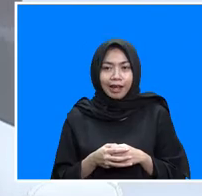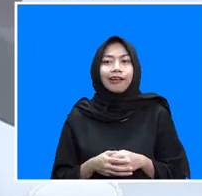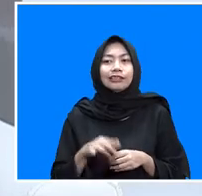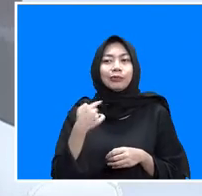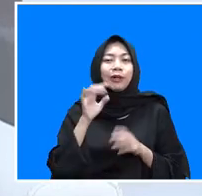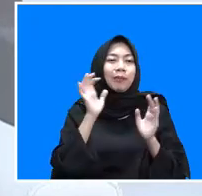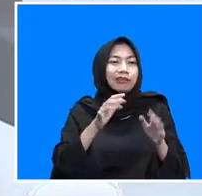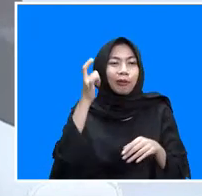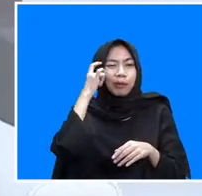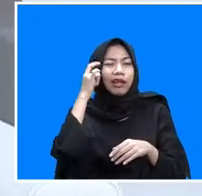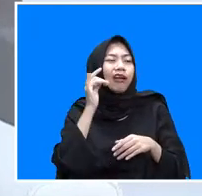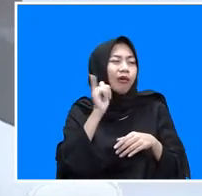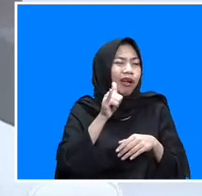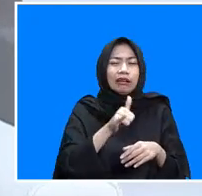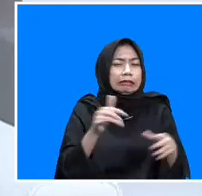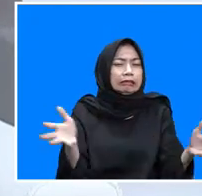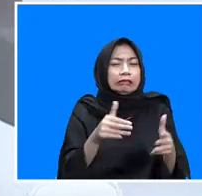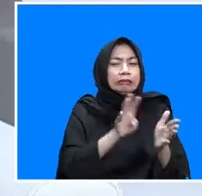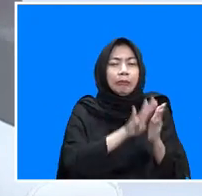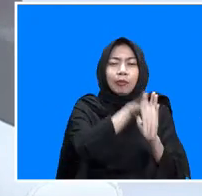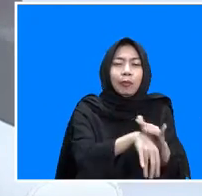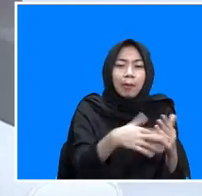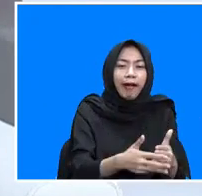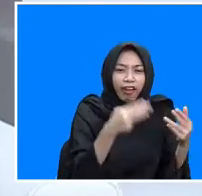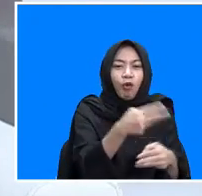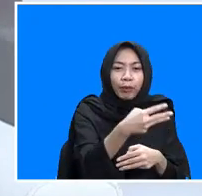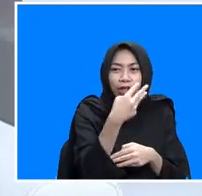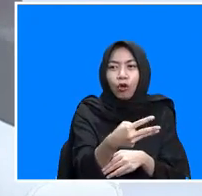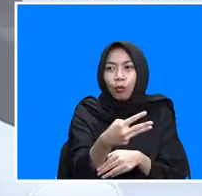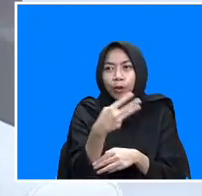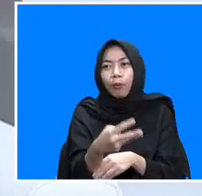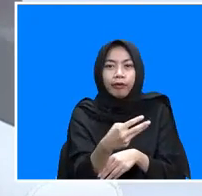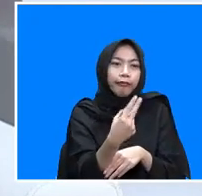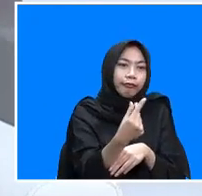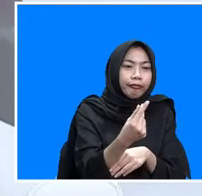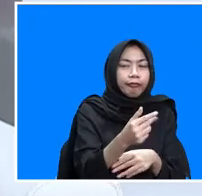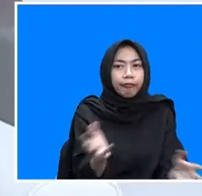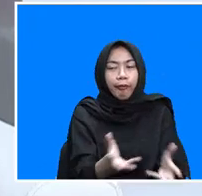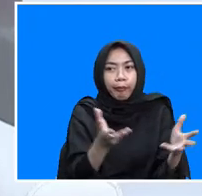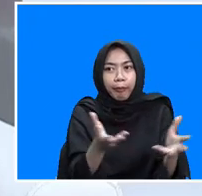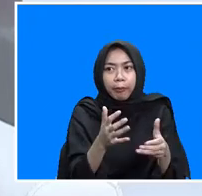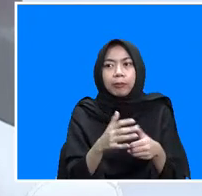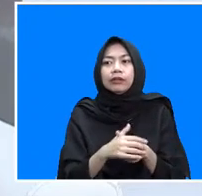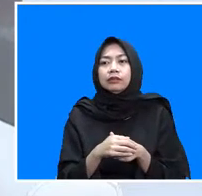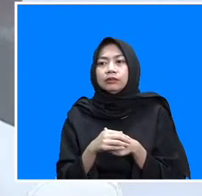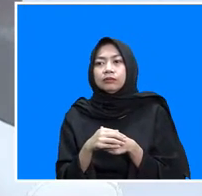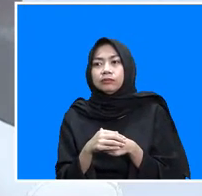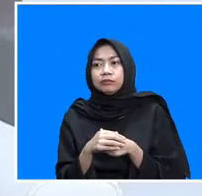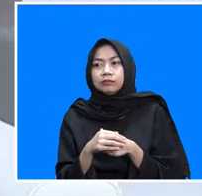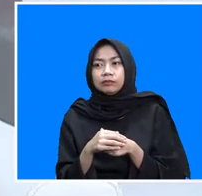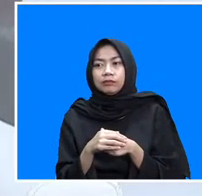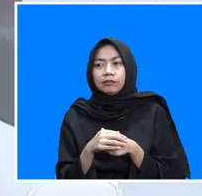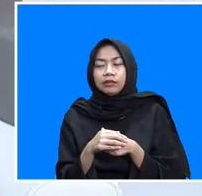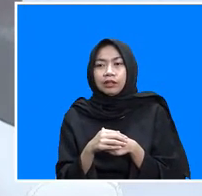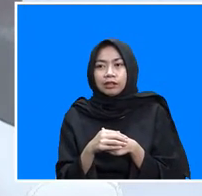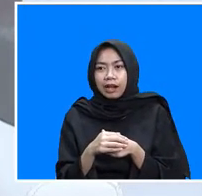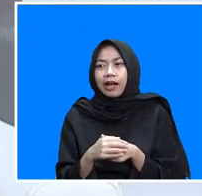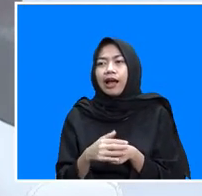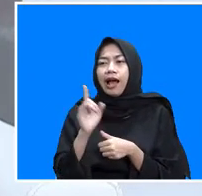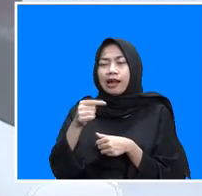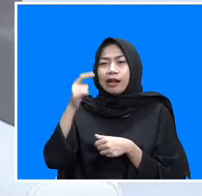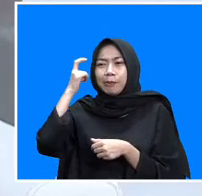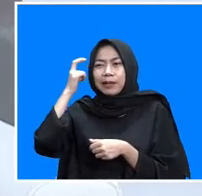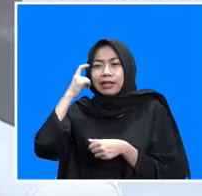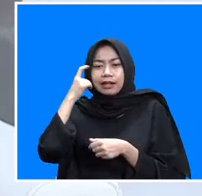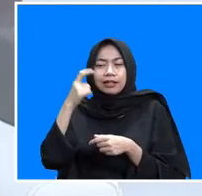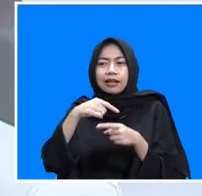economic impact of these things, a recent study conducted by UNICEF, UNESCO and the World Bank has estimated that there's